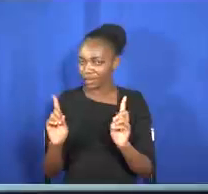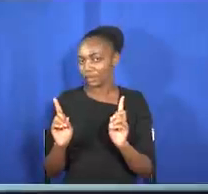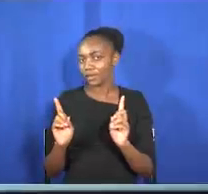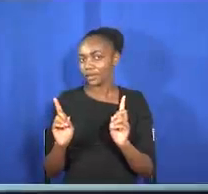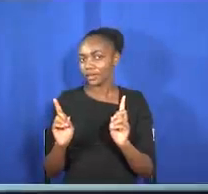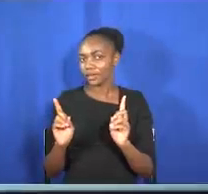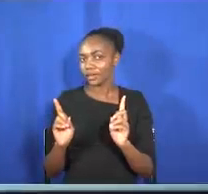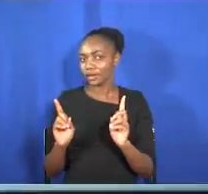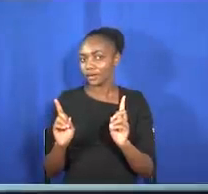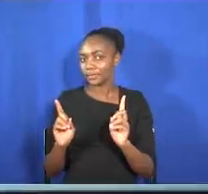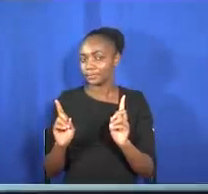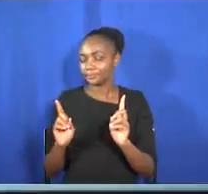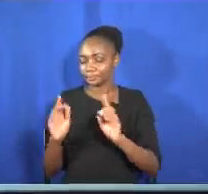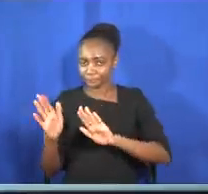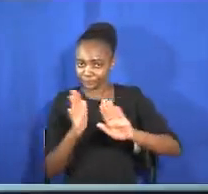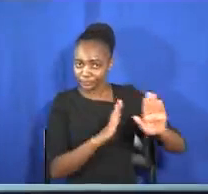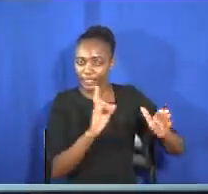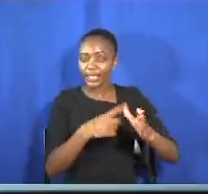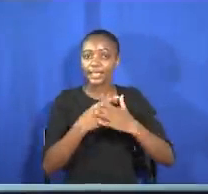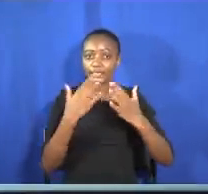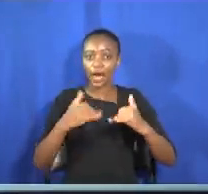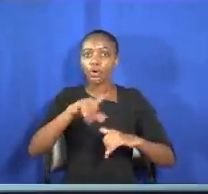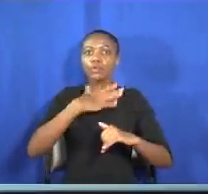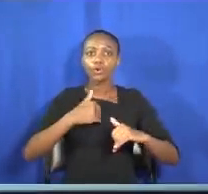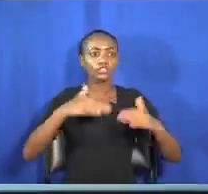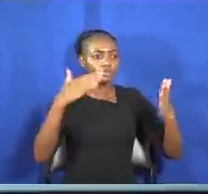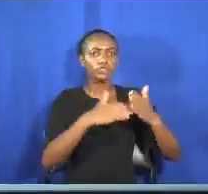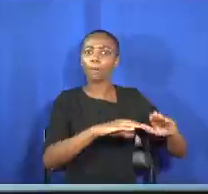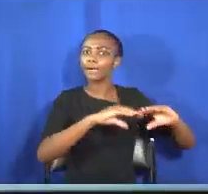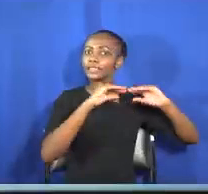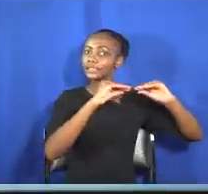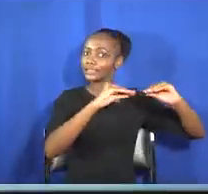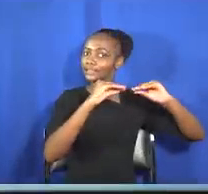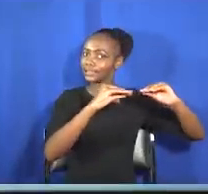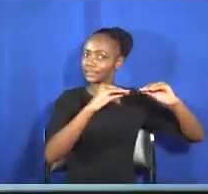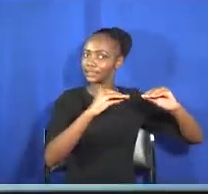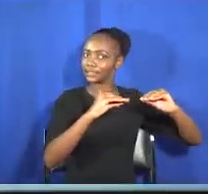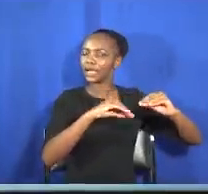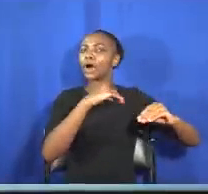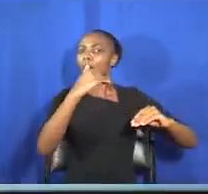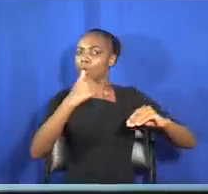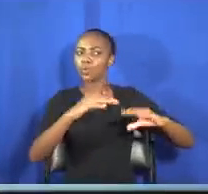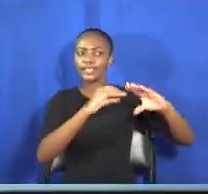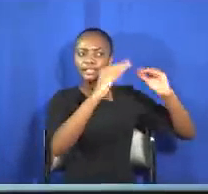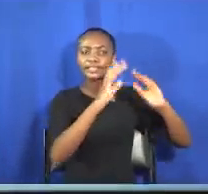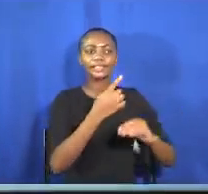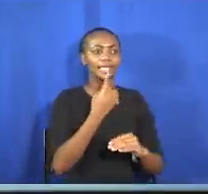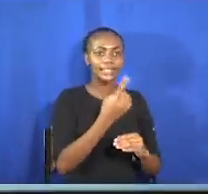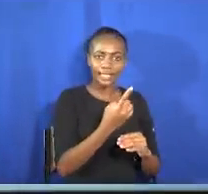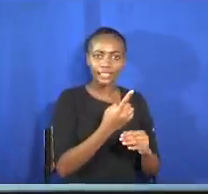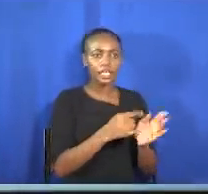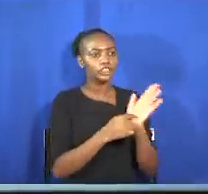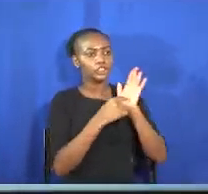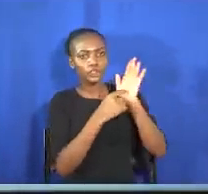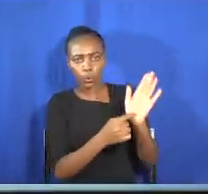learning from different settings. Then we are moving from teaching, the teacher telling, the